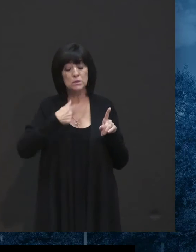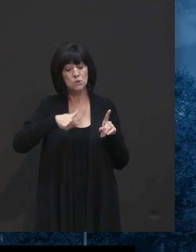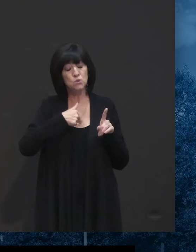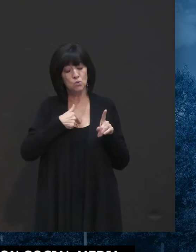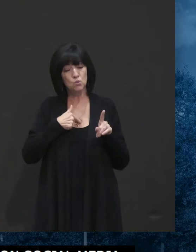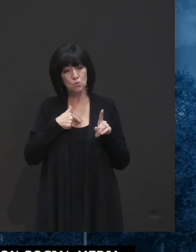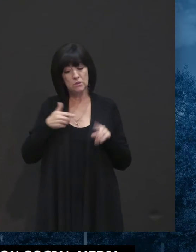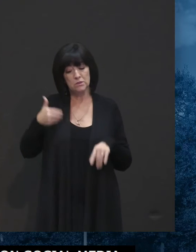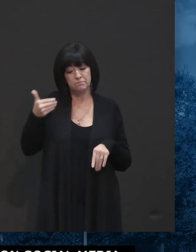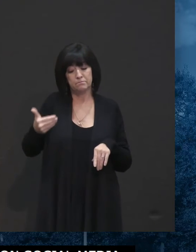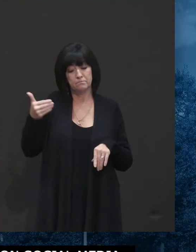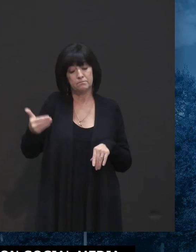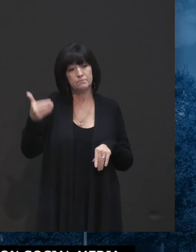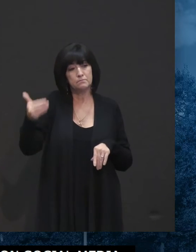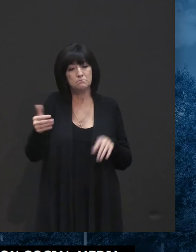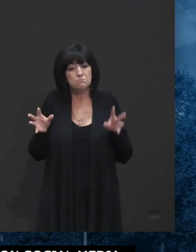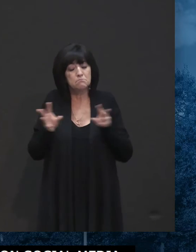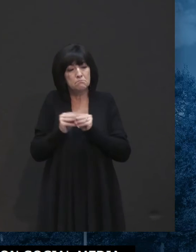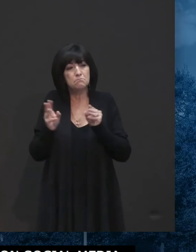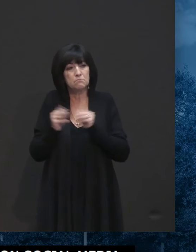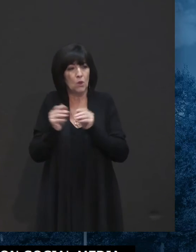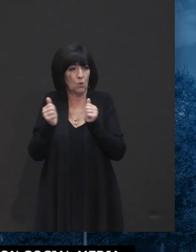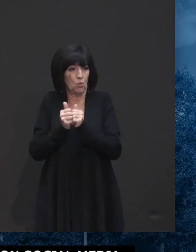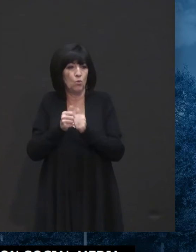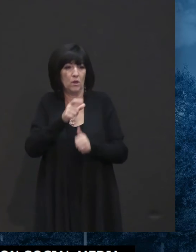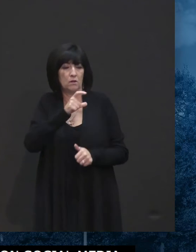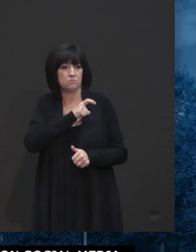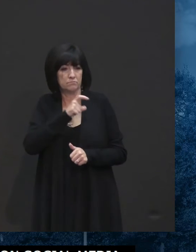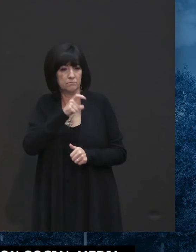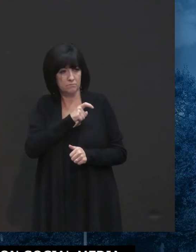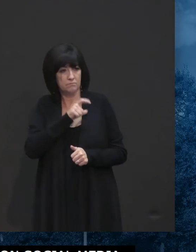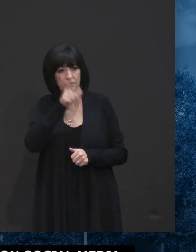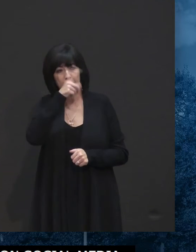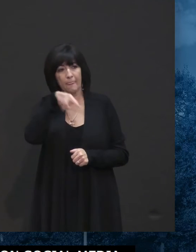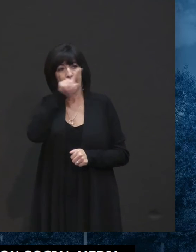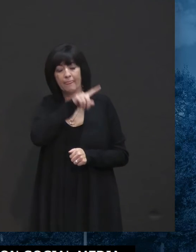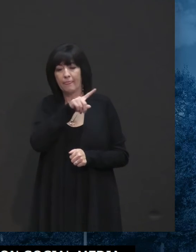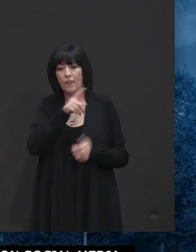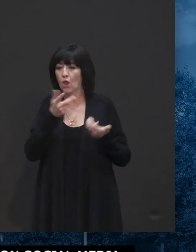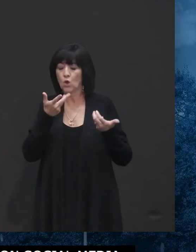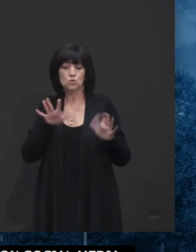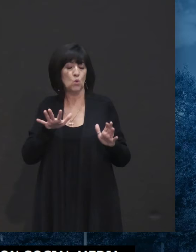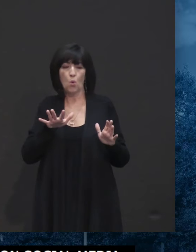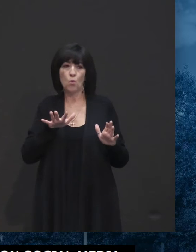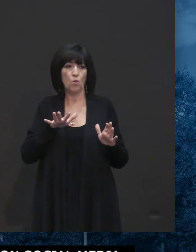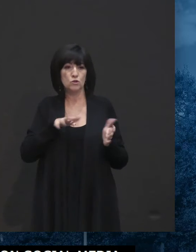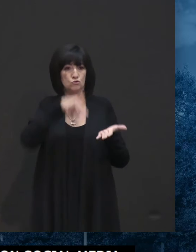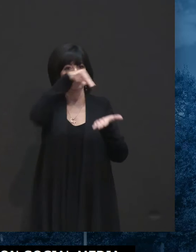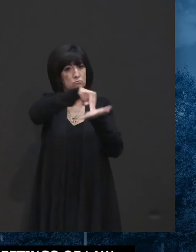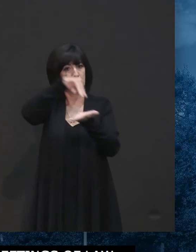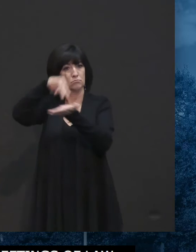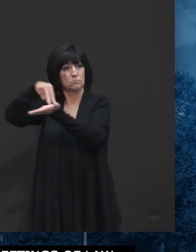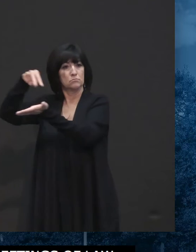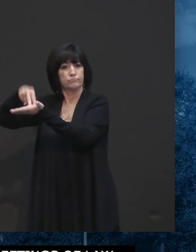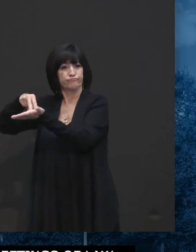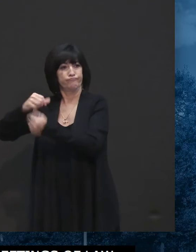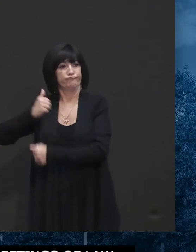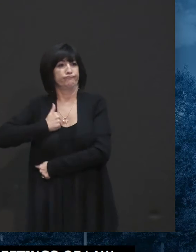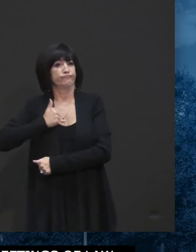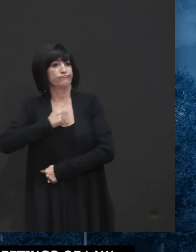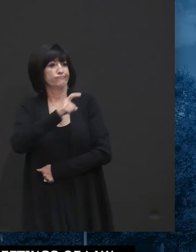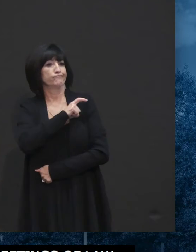of kind of law enforcement agencies. Obviously, they do not want to be present as much to be an intimidating